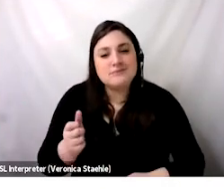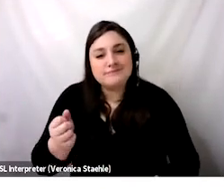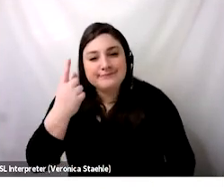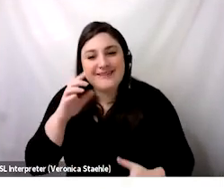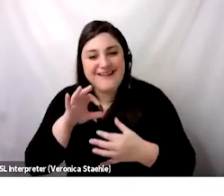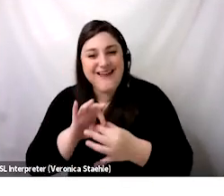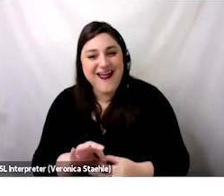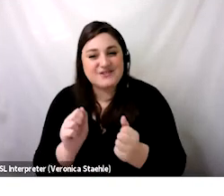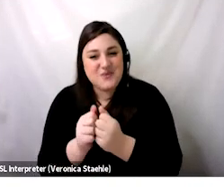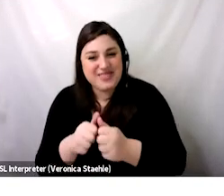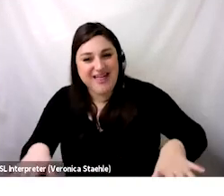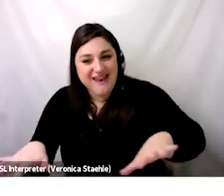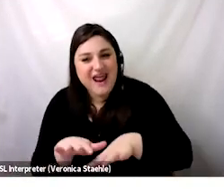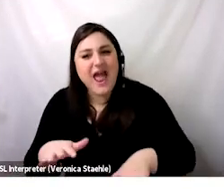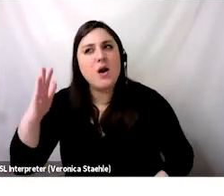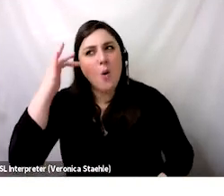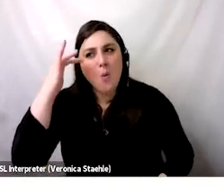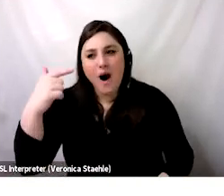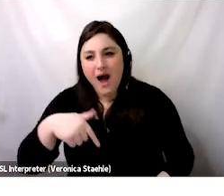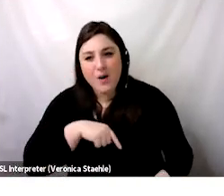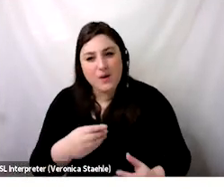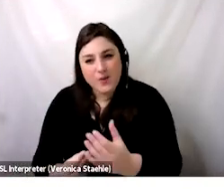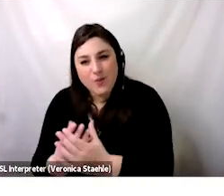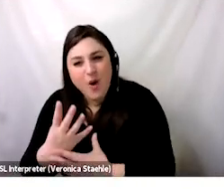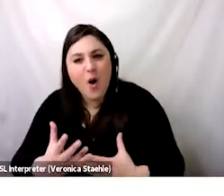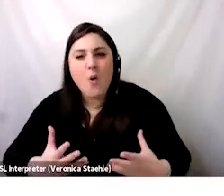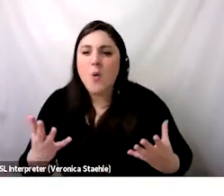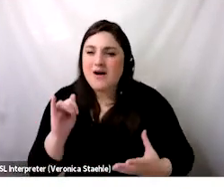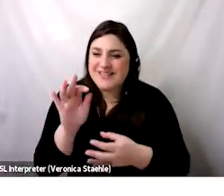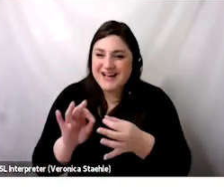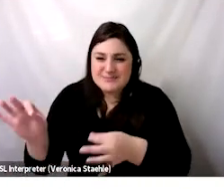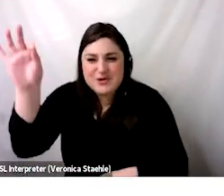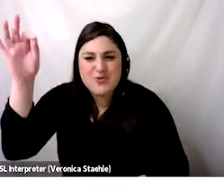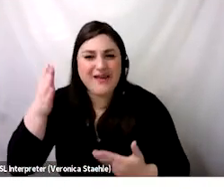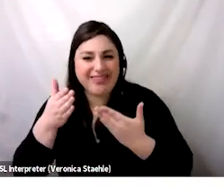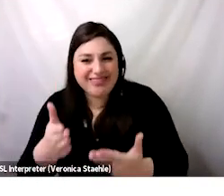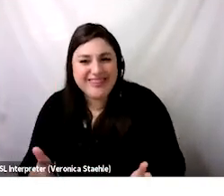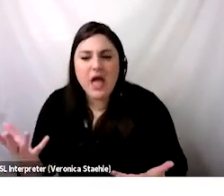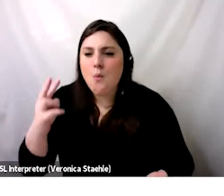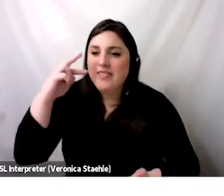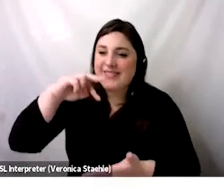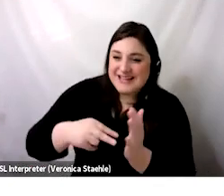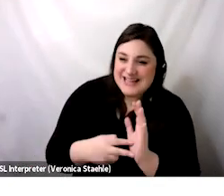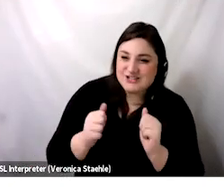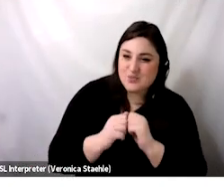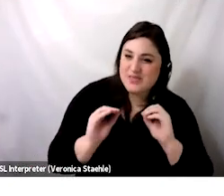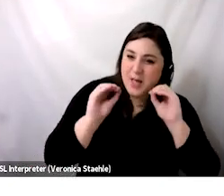food, the attention, the spirituality that we bring in growing our food and having those hard